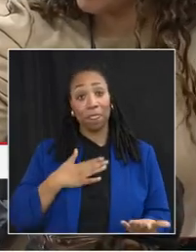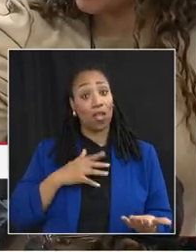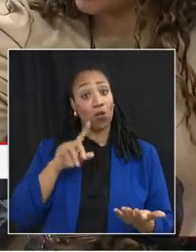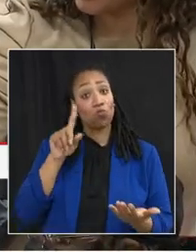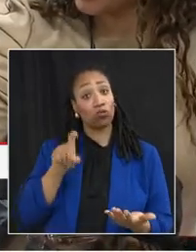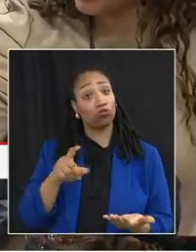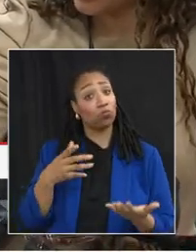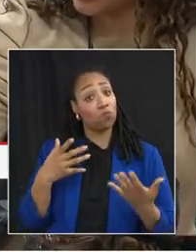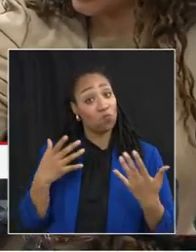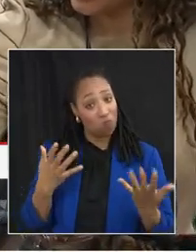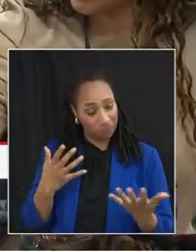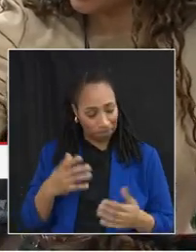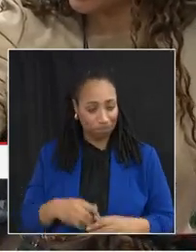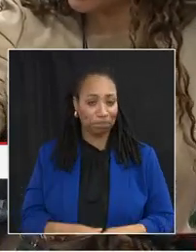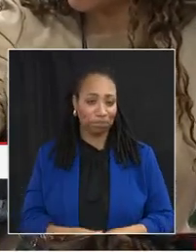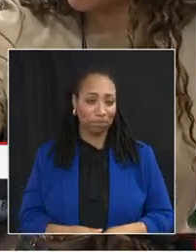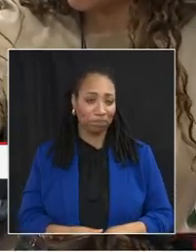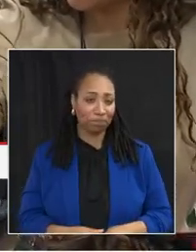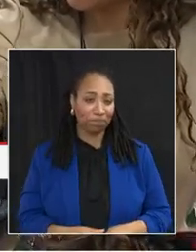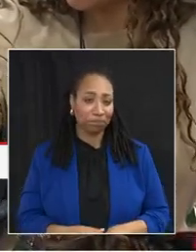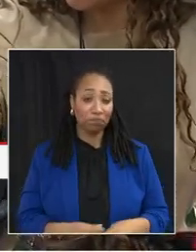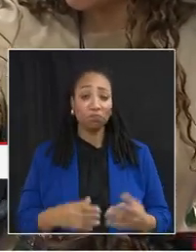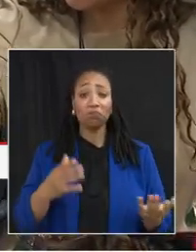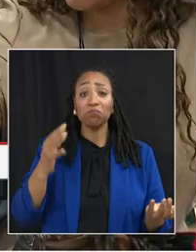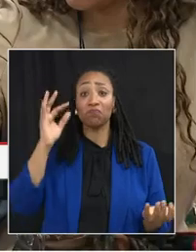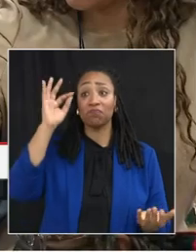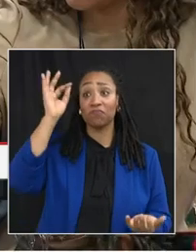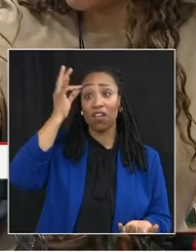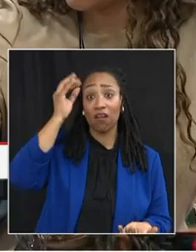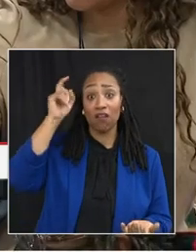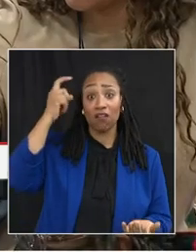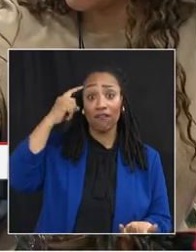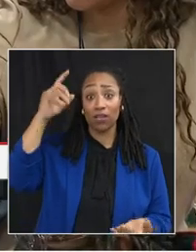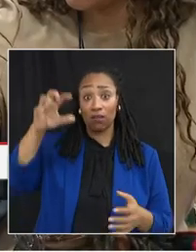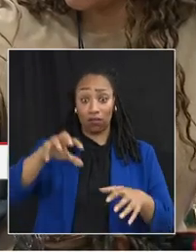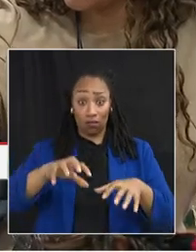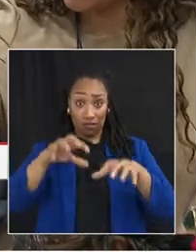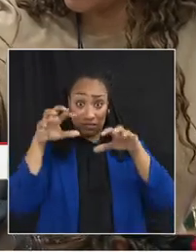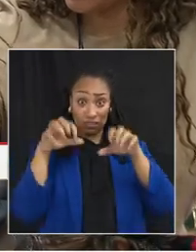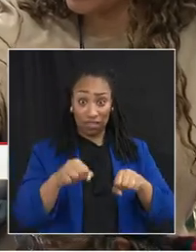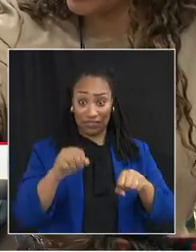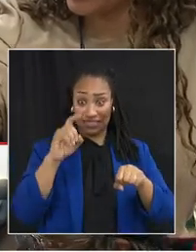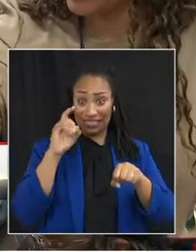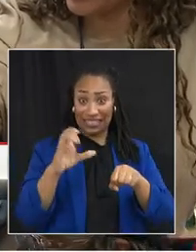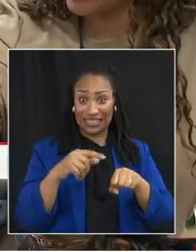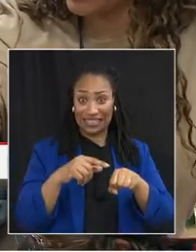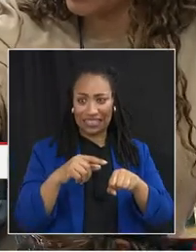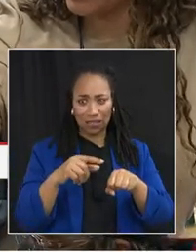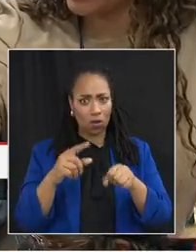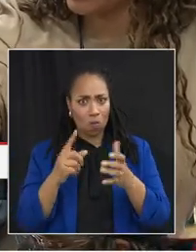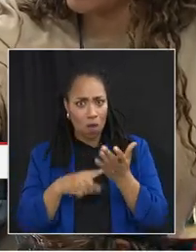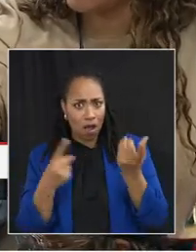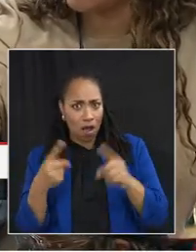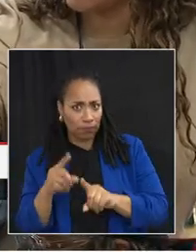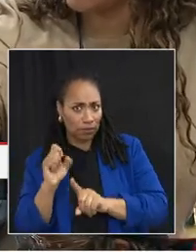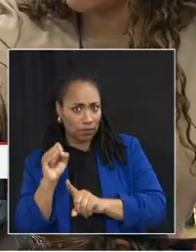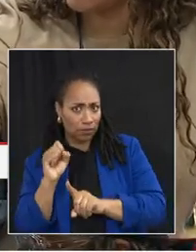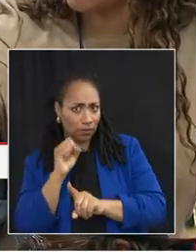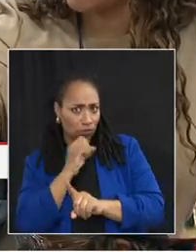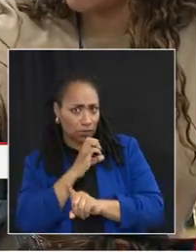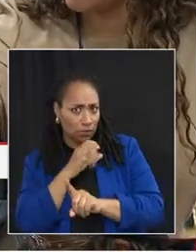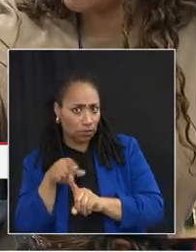DC, what impact will that have on seniors, senior programs, and